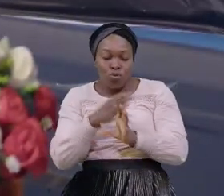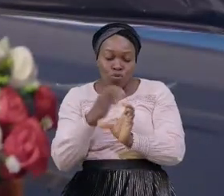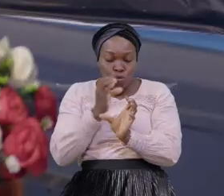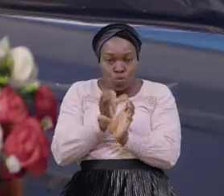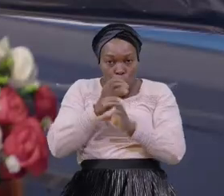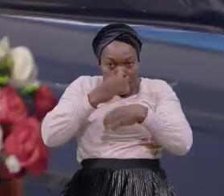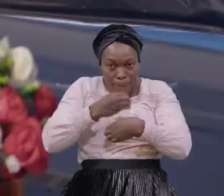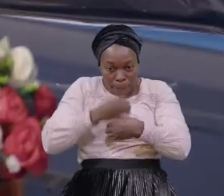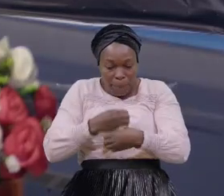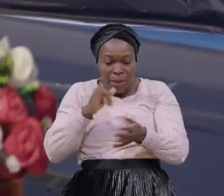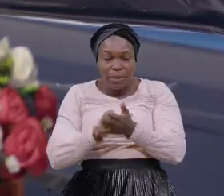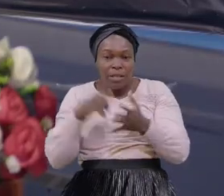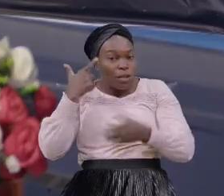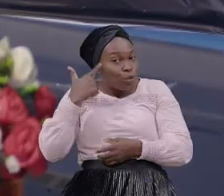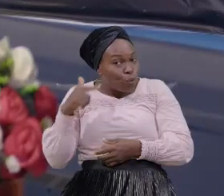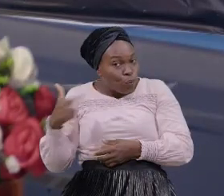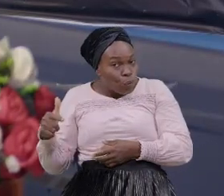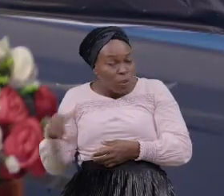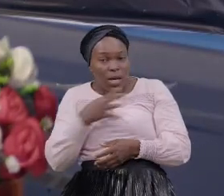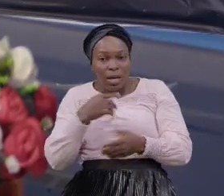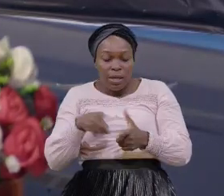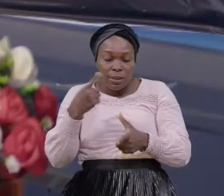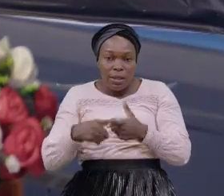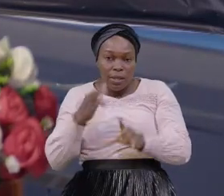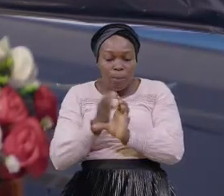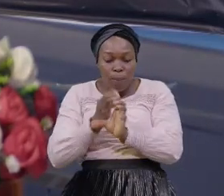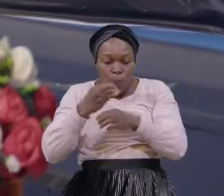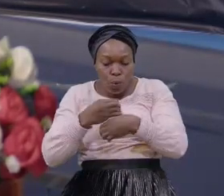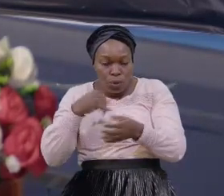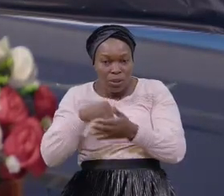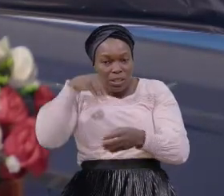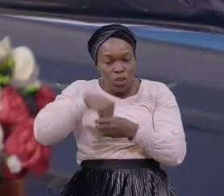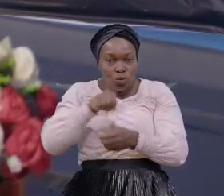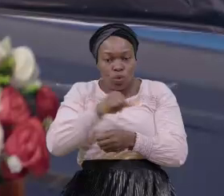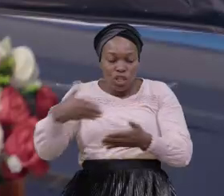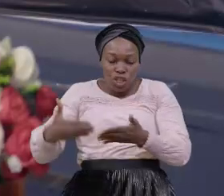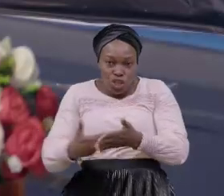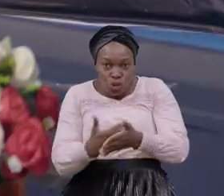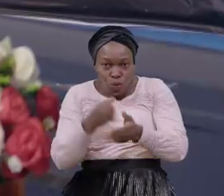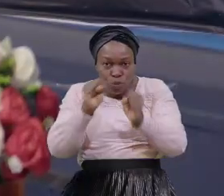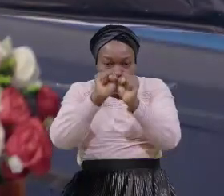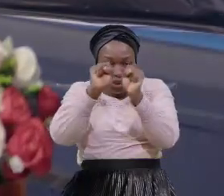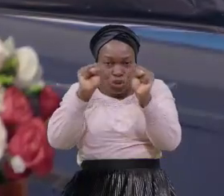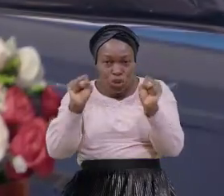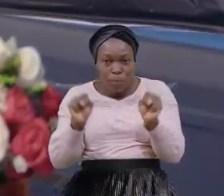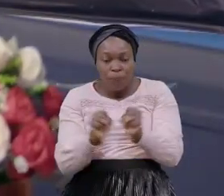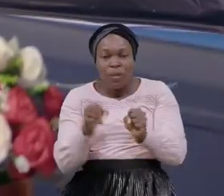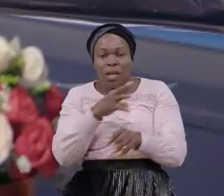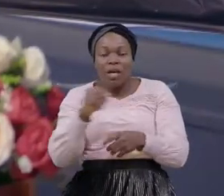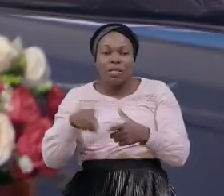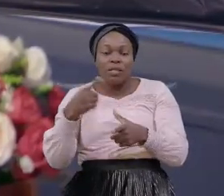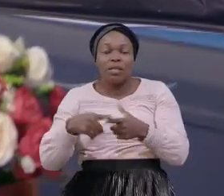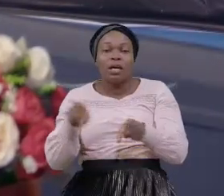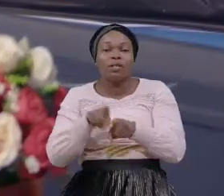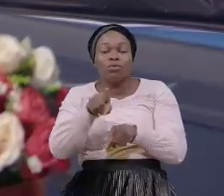you mold that gold into a new shape. And as you are molding, if there